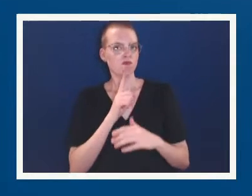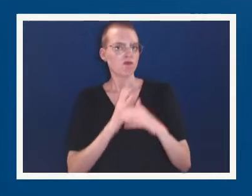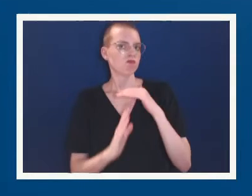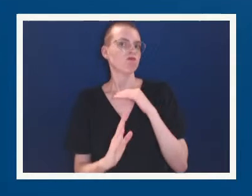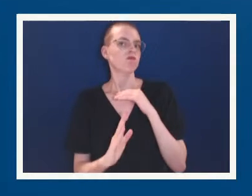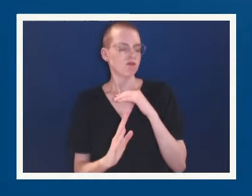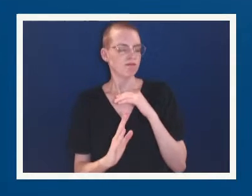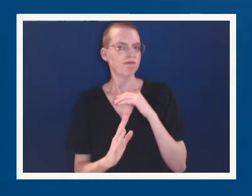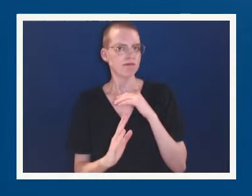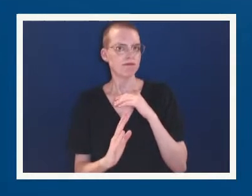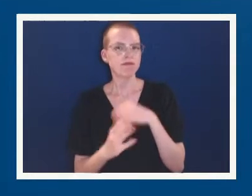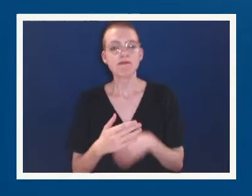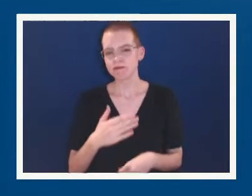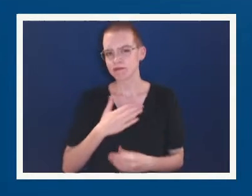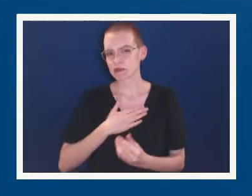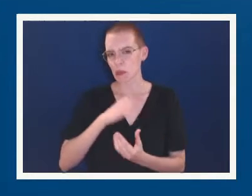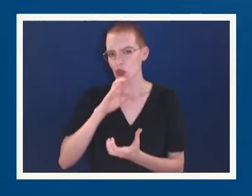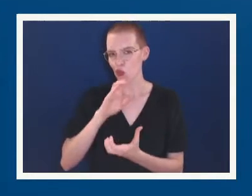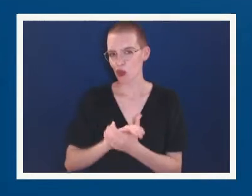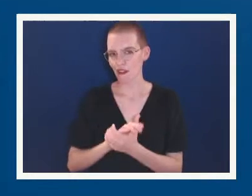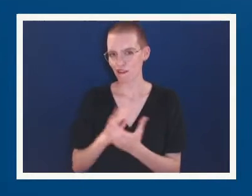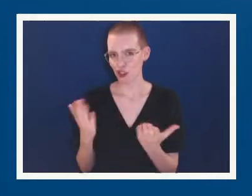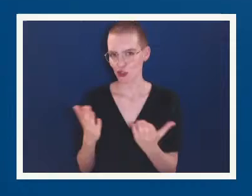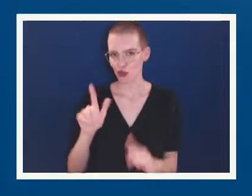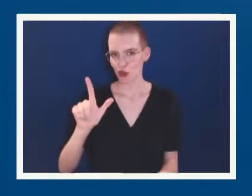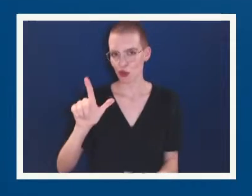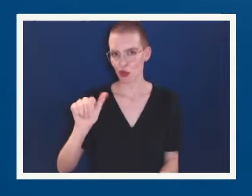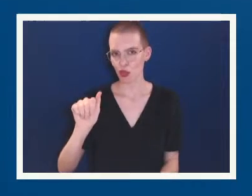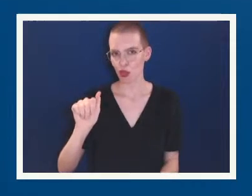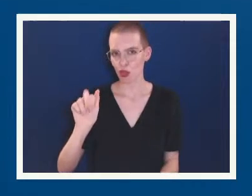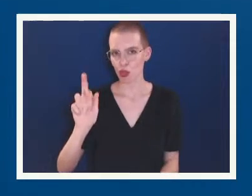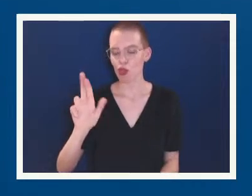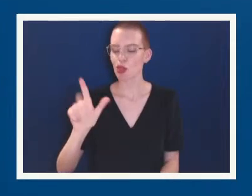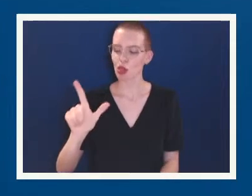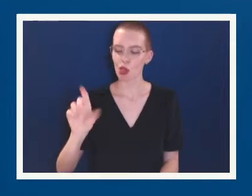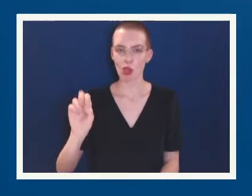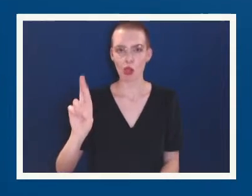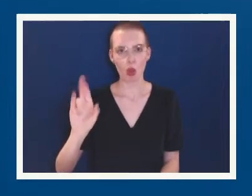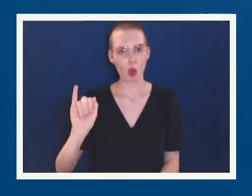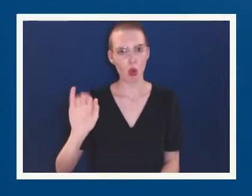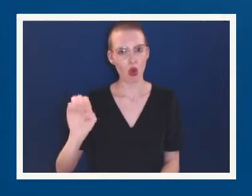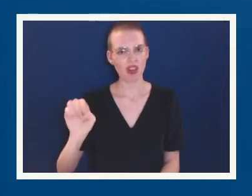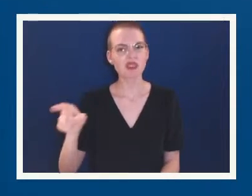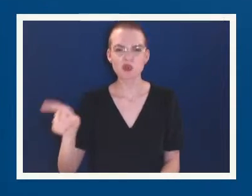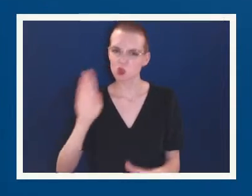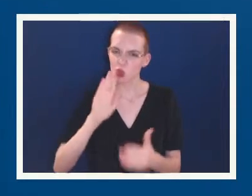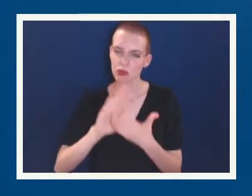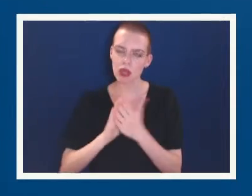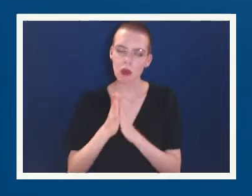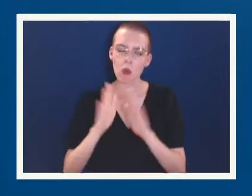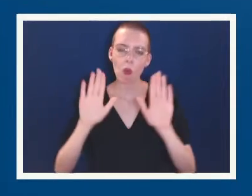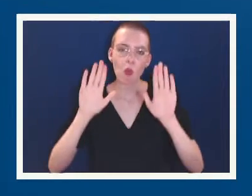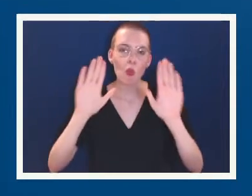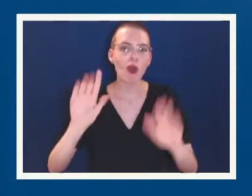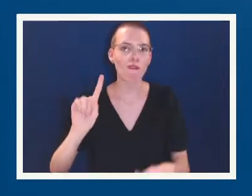I, and she's here tonight, she is going to be a great First Lady of Pennsylvania.